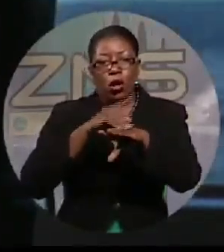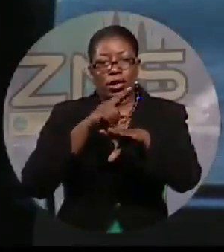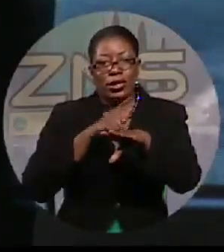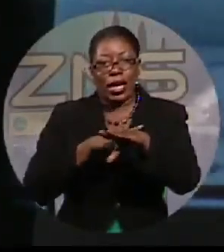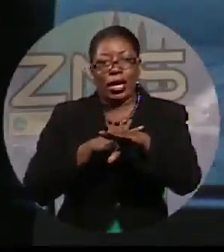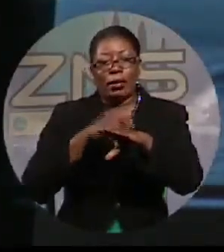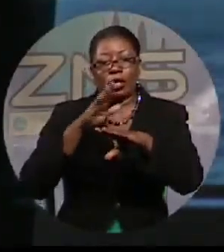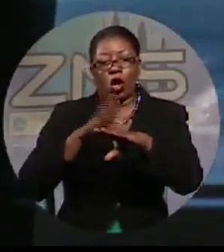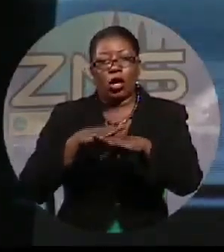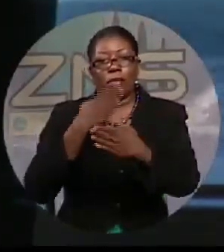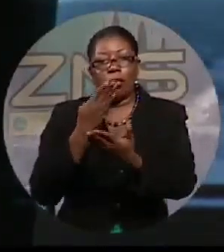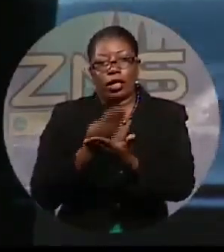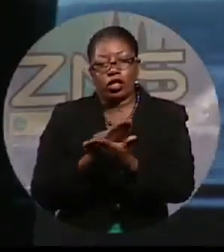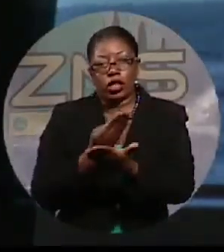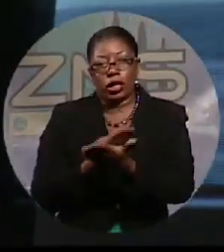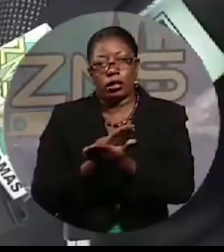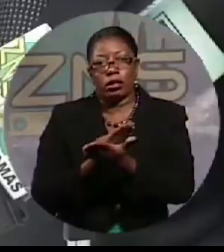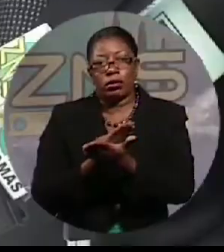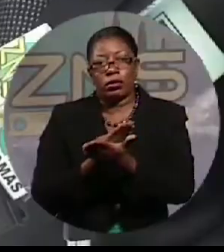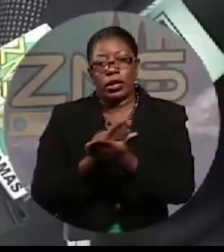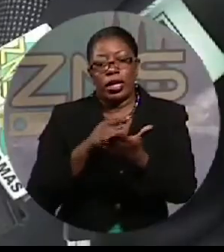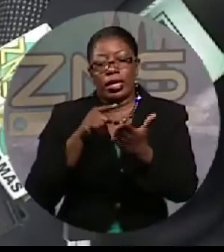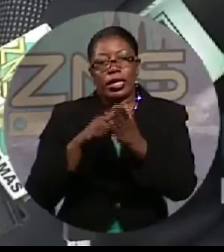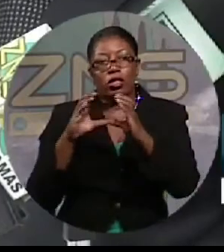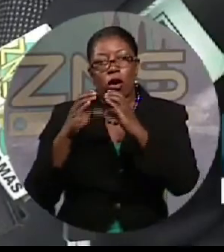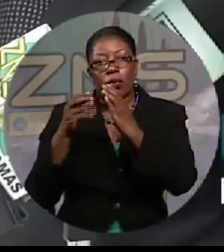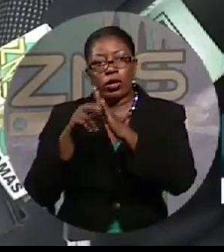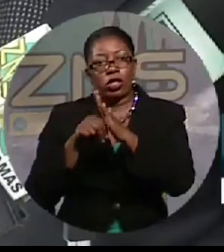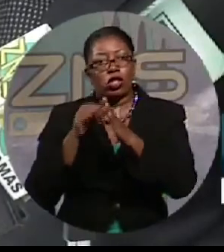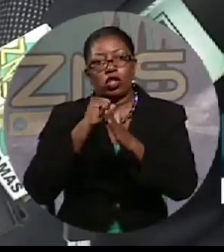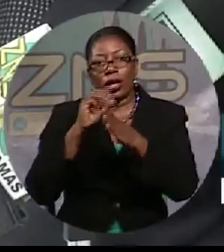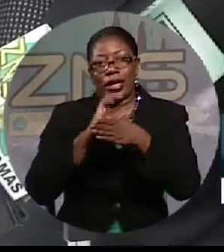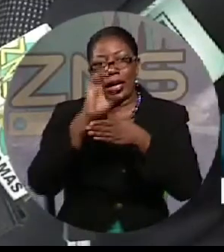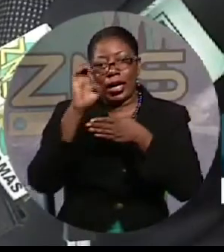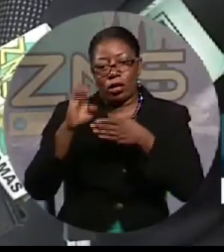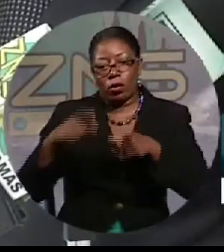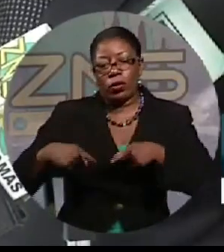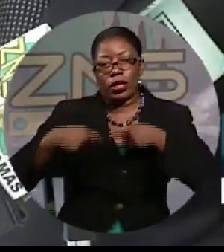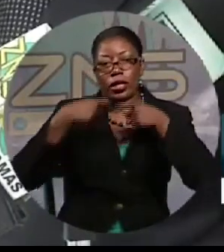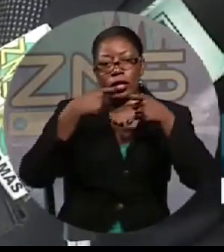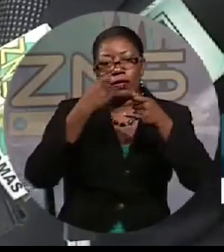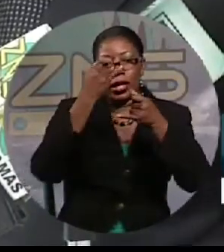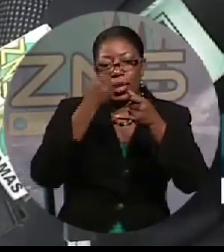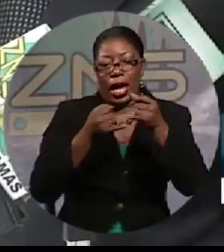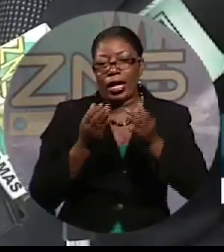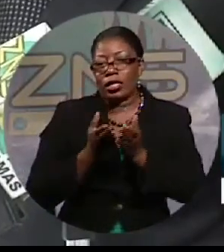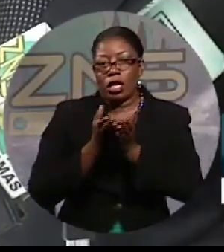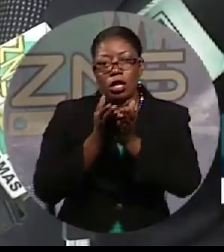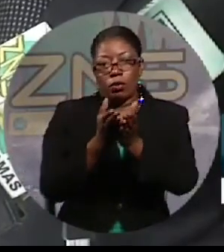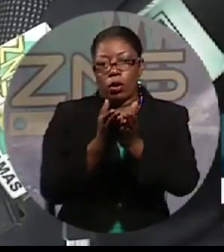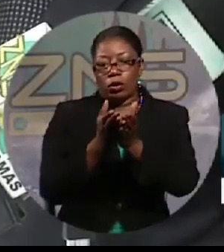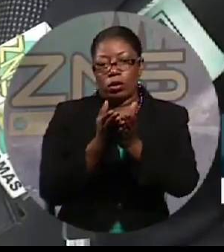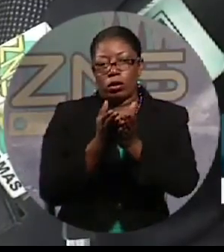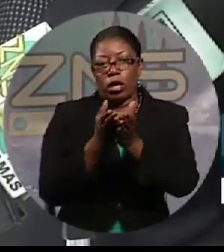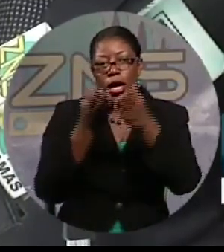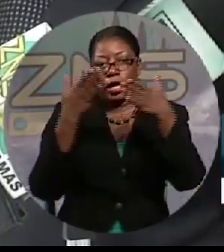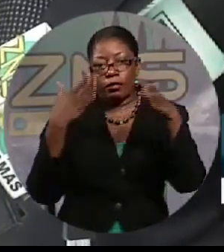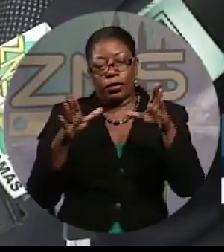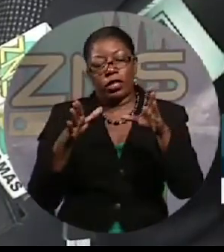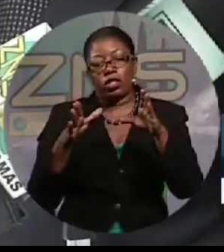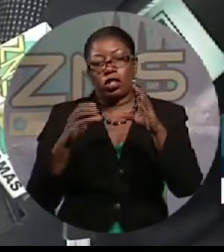on budget. This cooperation does not end when we hand over the last vessel and complete the final piece of